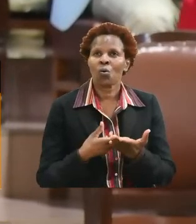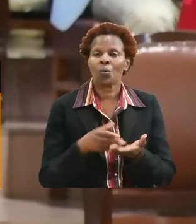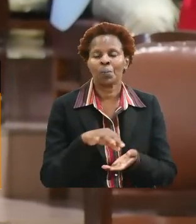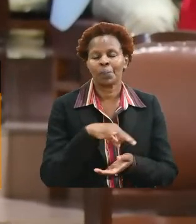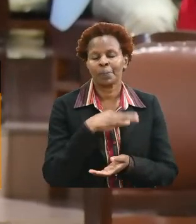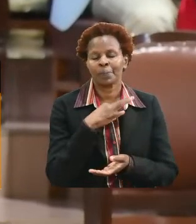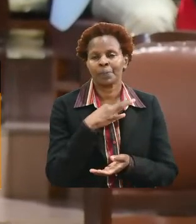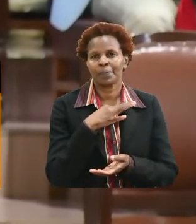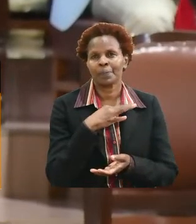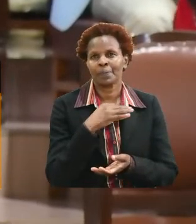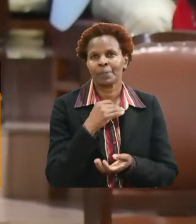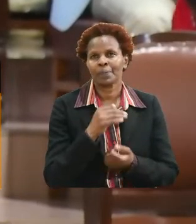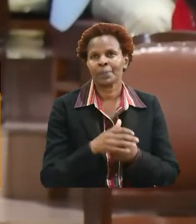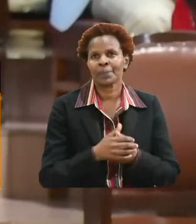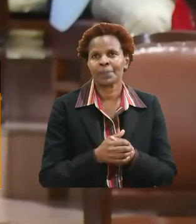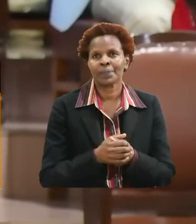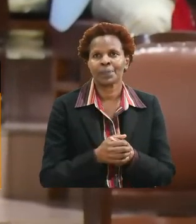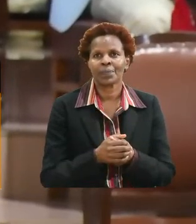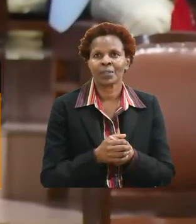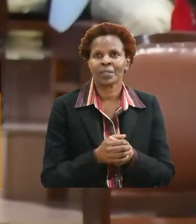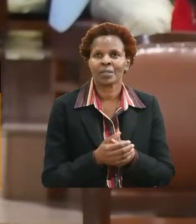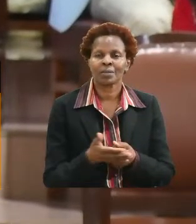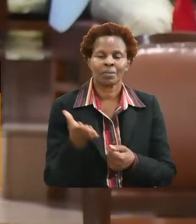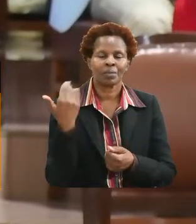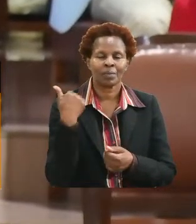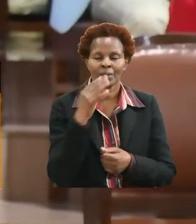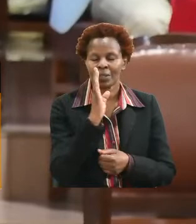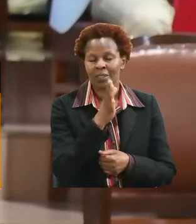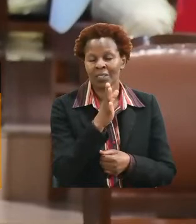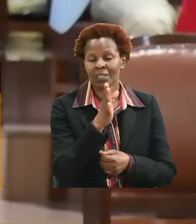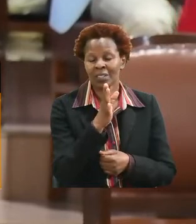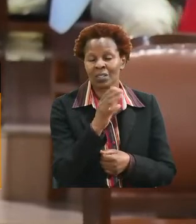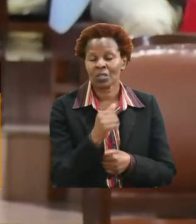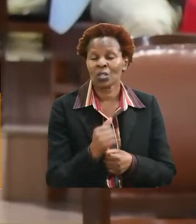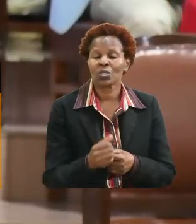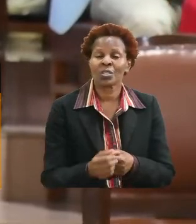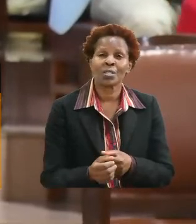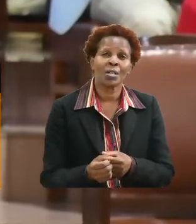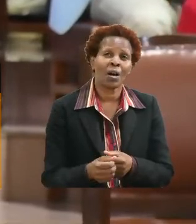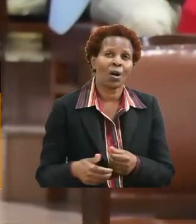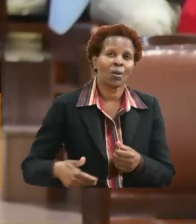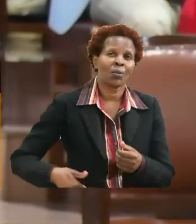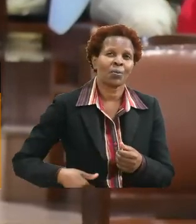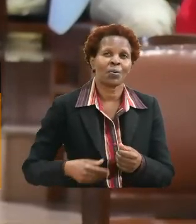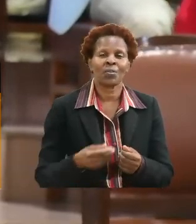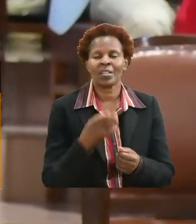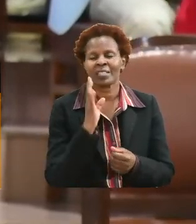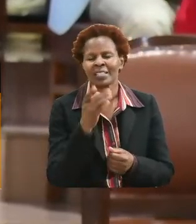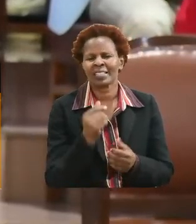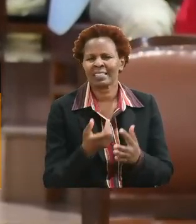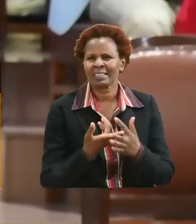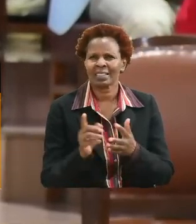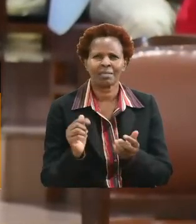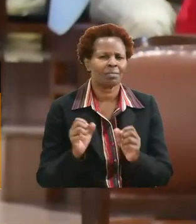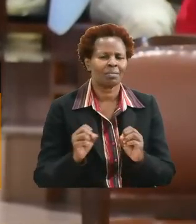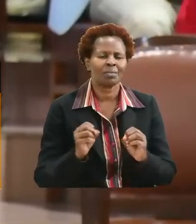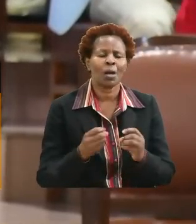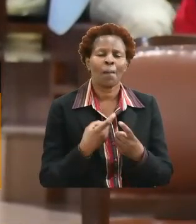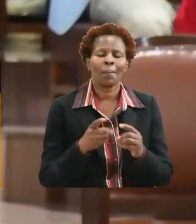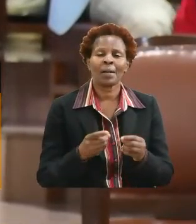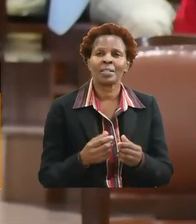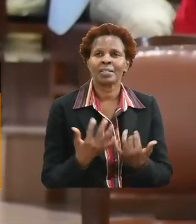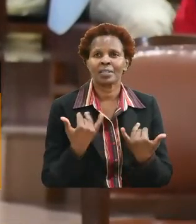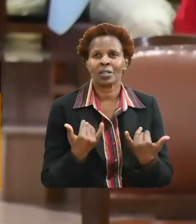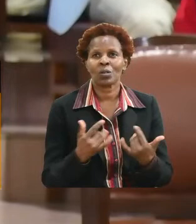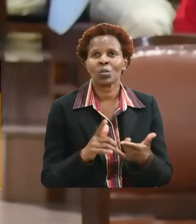Spirit. And because last Sunday we had the Youth Sunday, we did not start off that. But then from now to the end of the